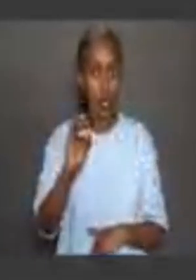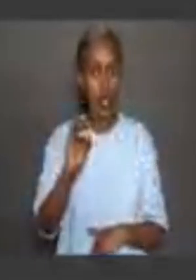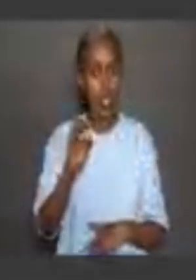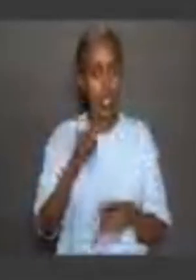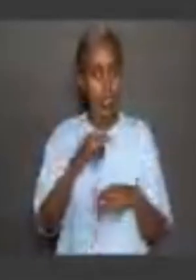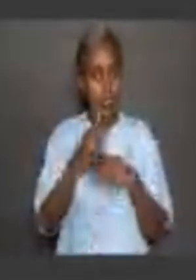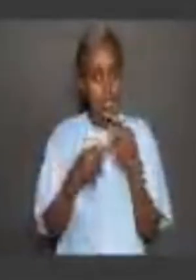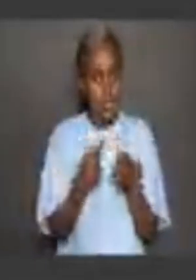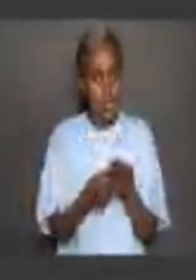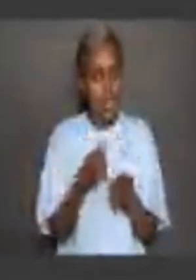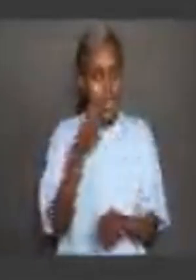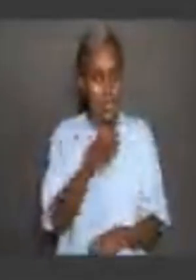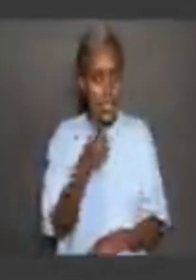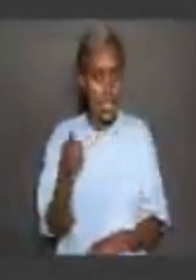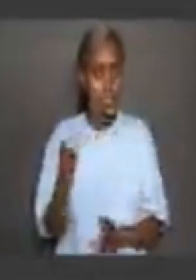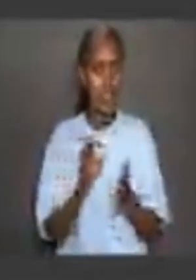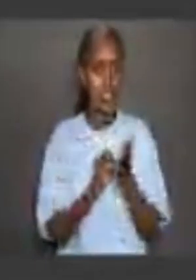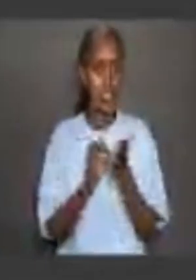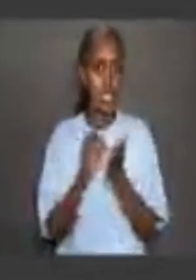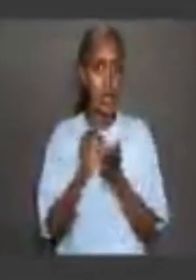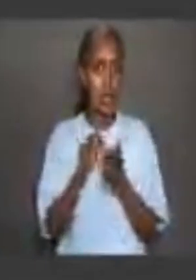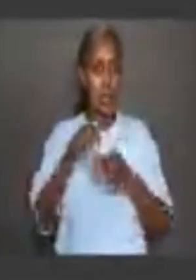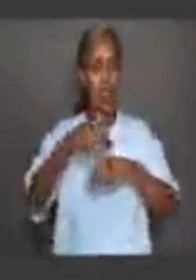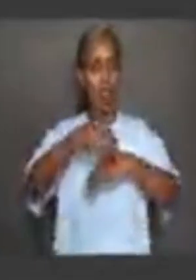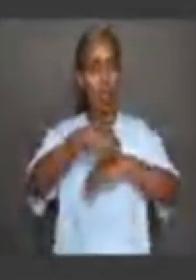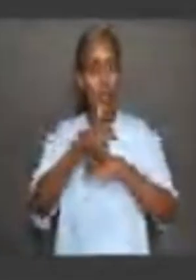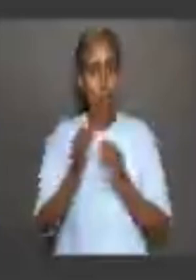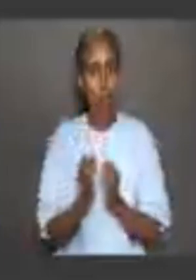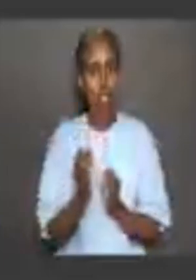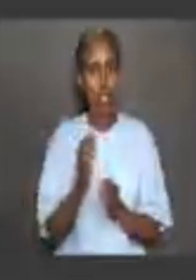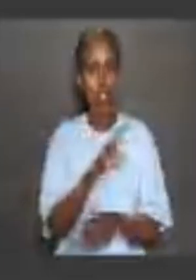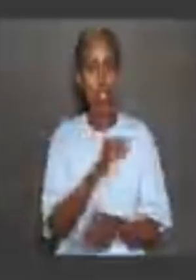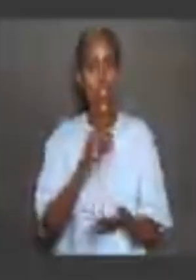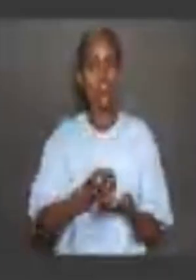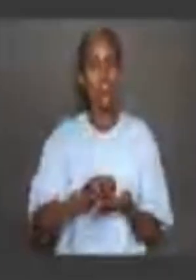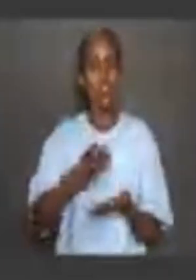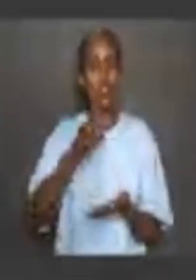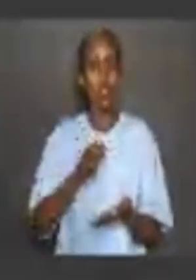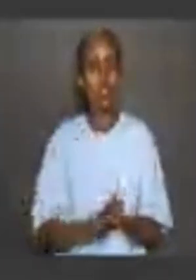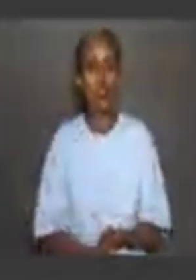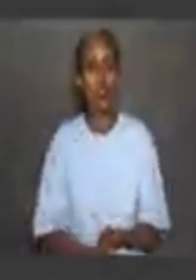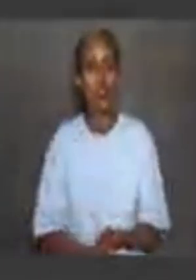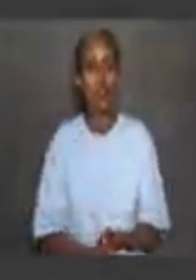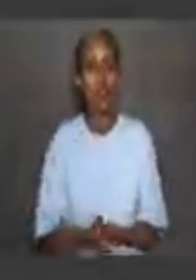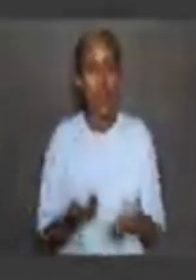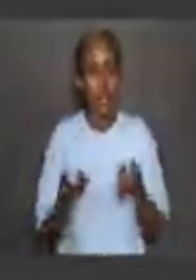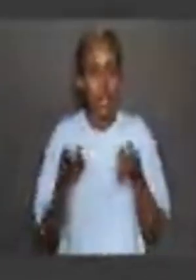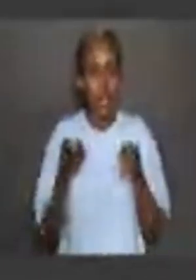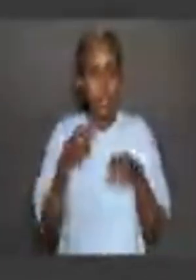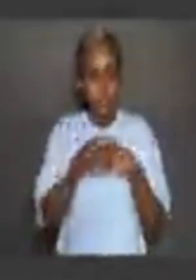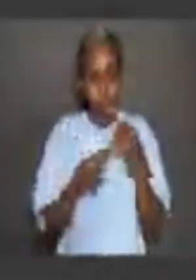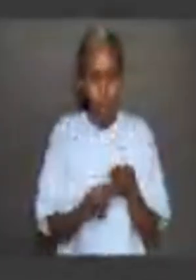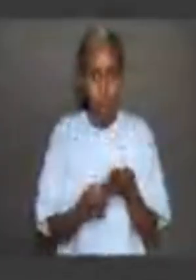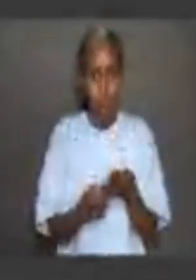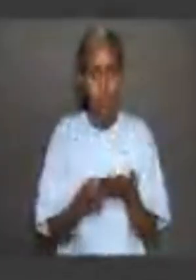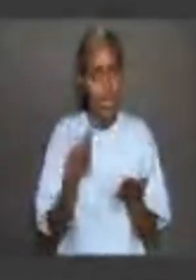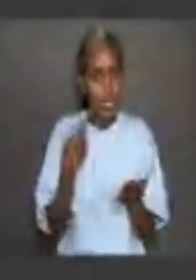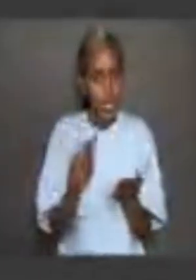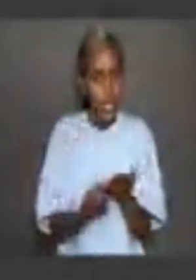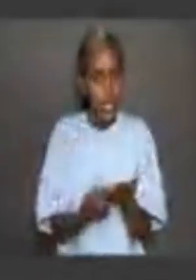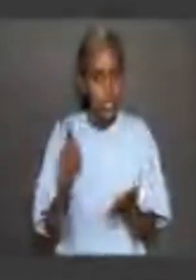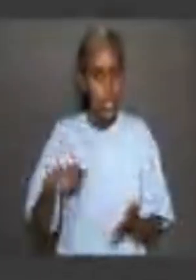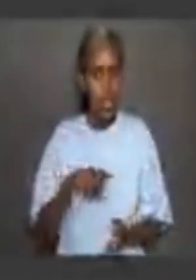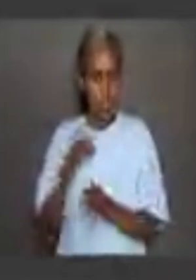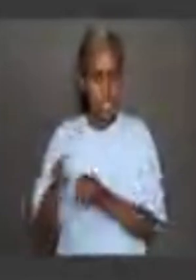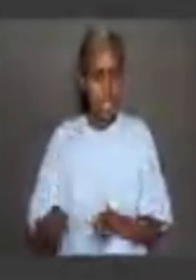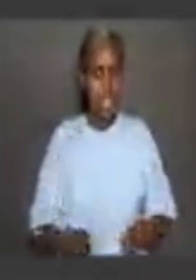since each is the number of boxes and tins. So, here is our system